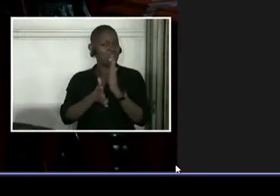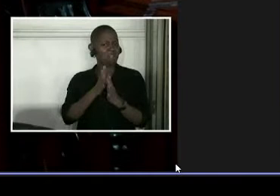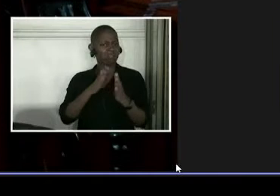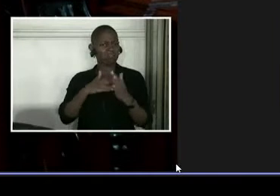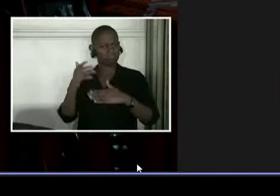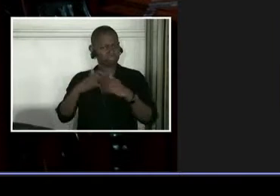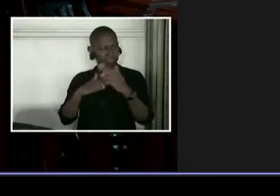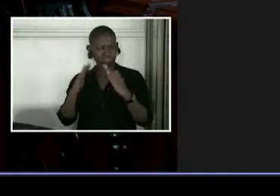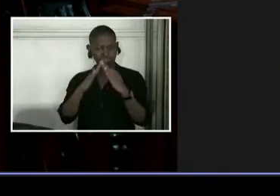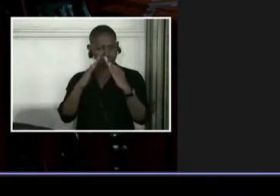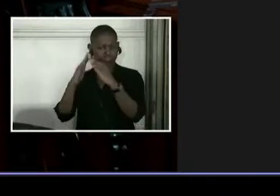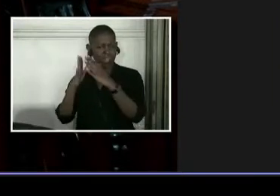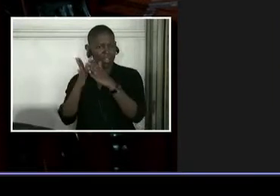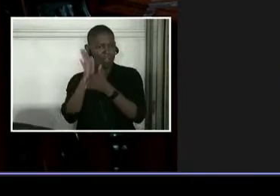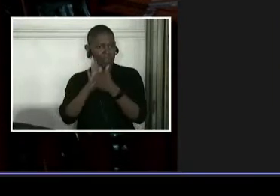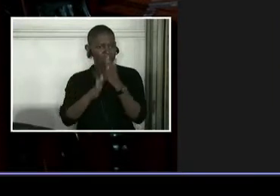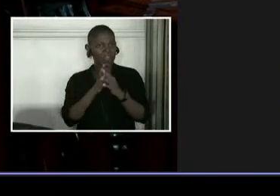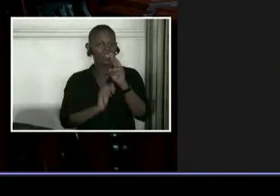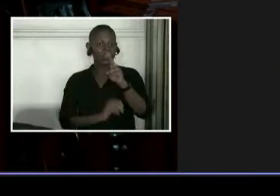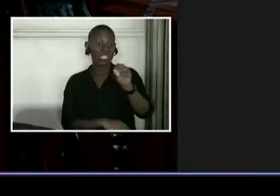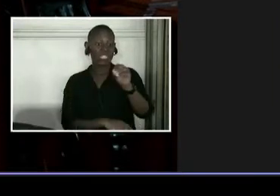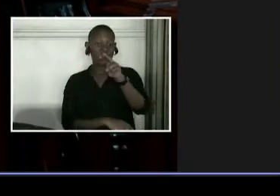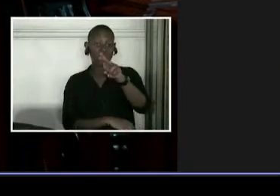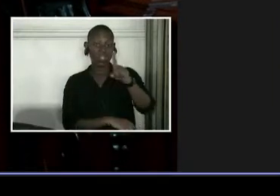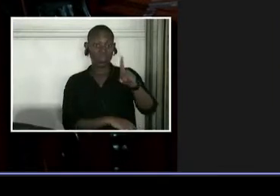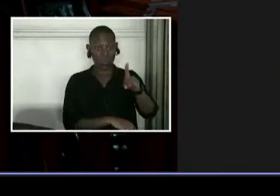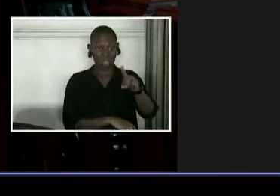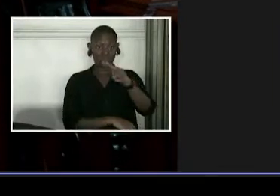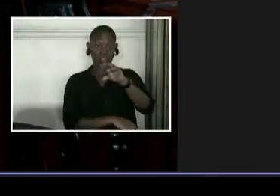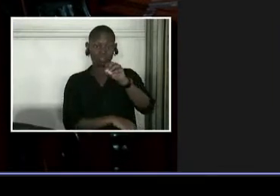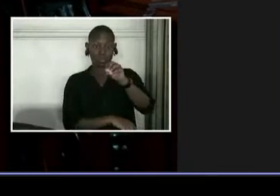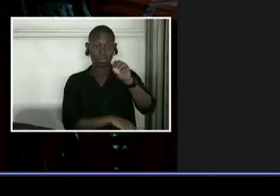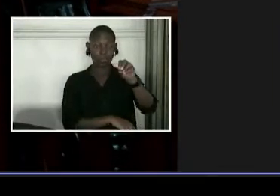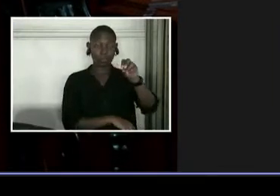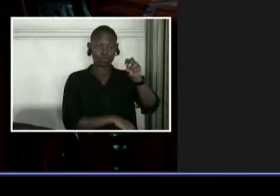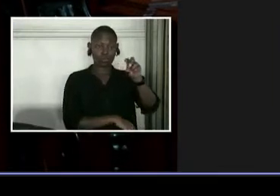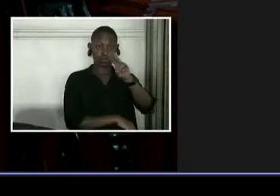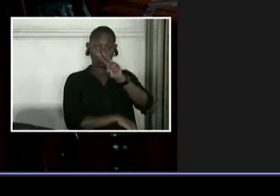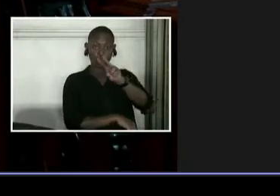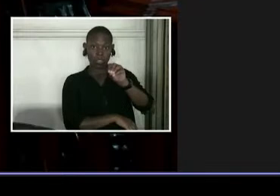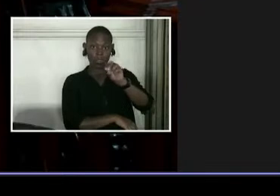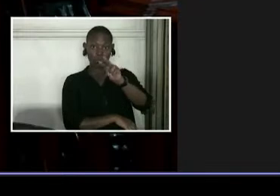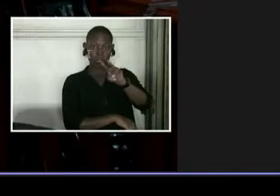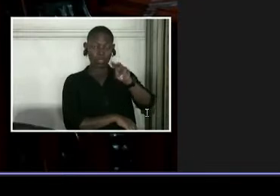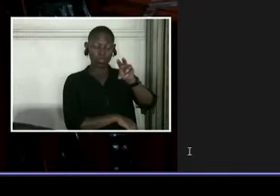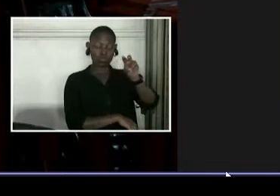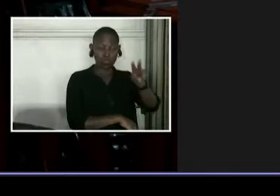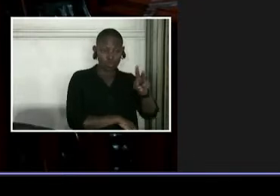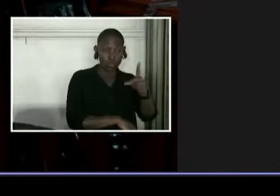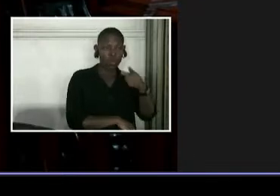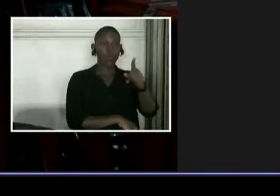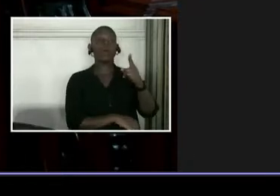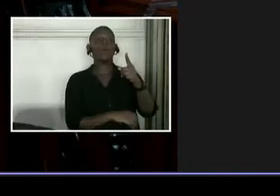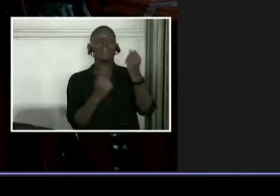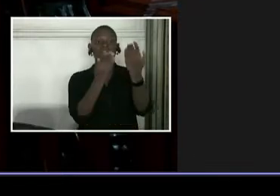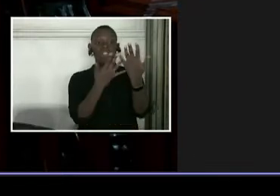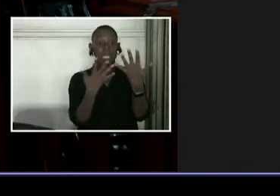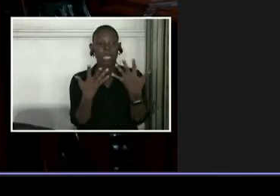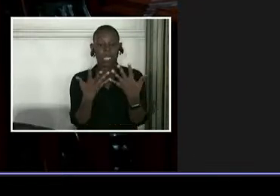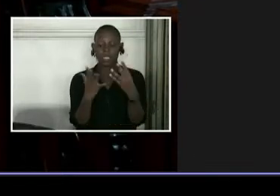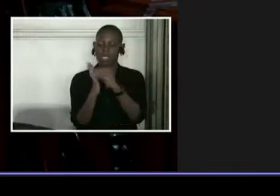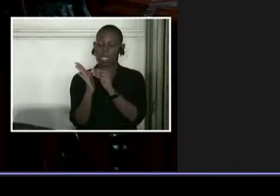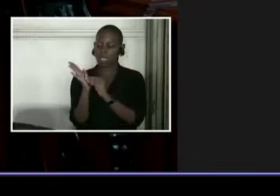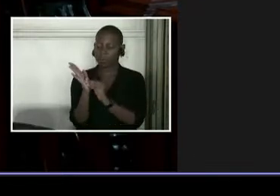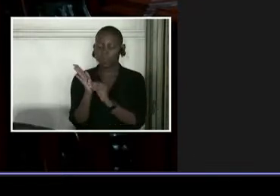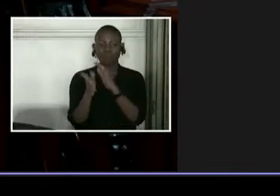the 2021-2022 financial year. Mother Nature also released heavy rains in some parts of the province between 2021 and